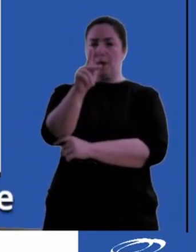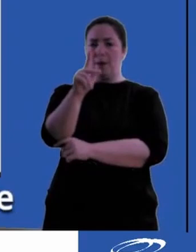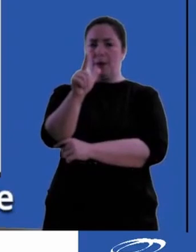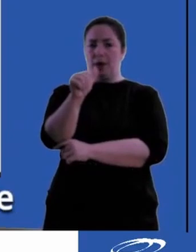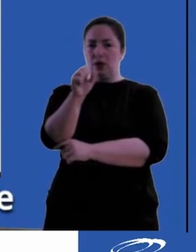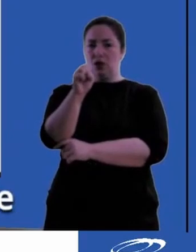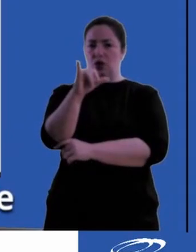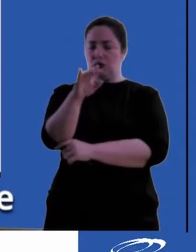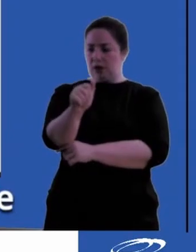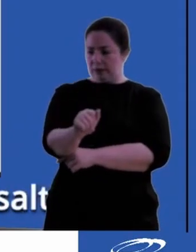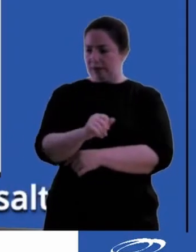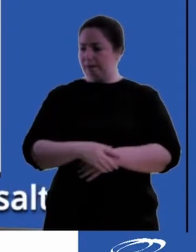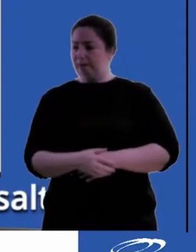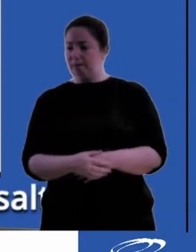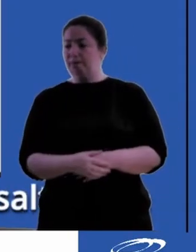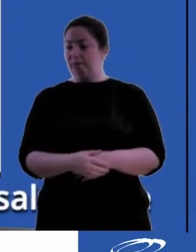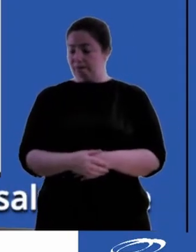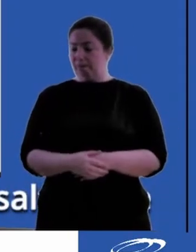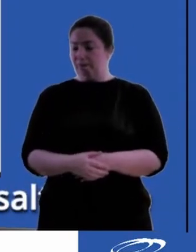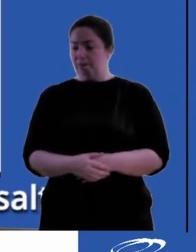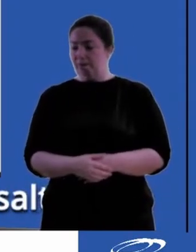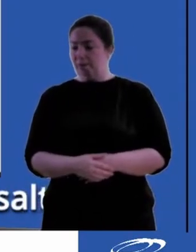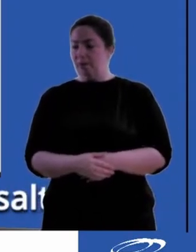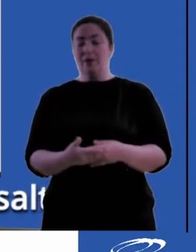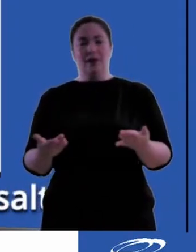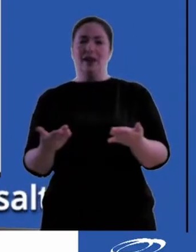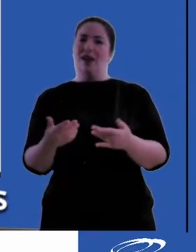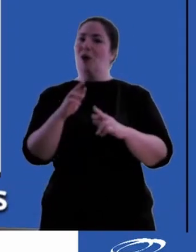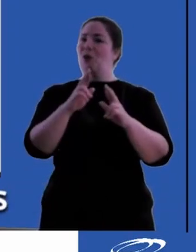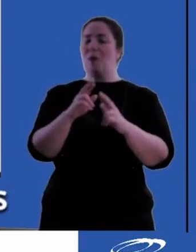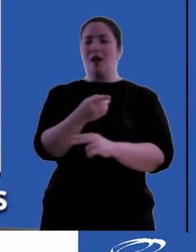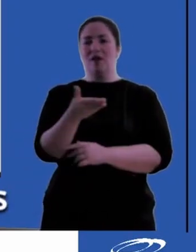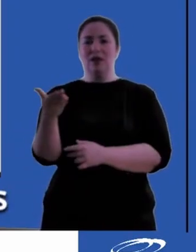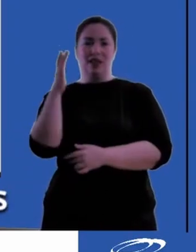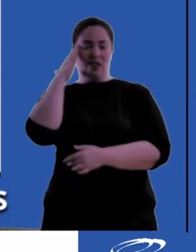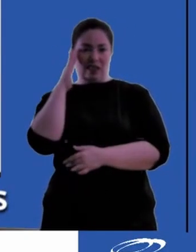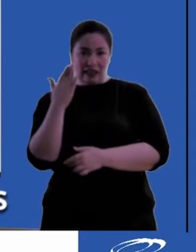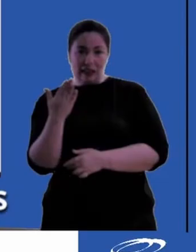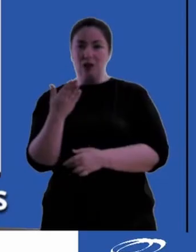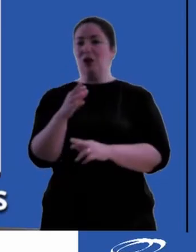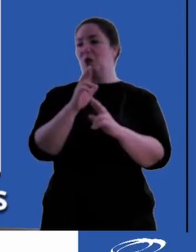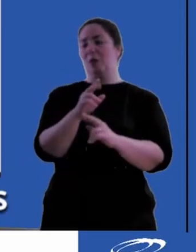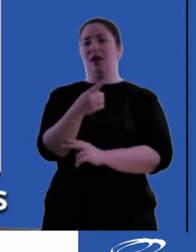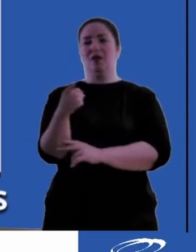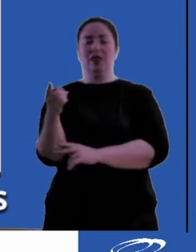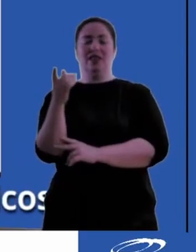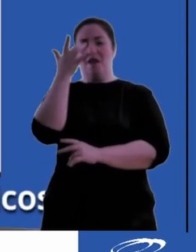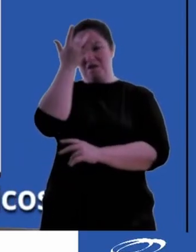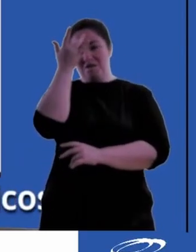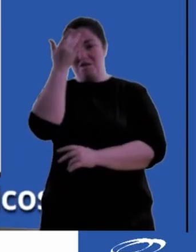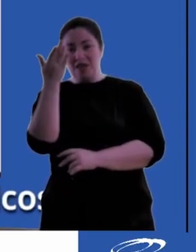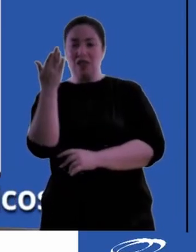that molecular and metagenomic approaches can be helpful. I think importantly, we still need to do culture. We can't just evolve to